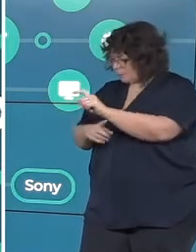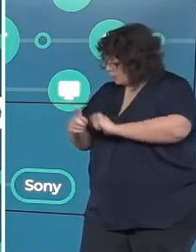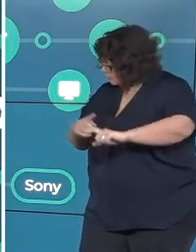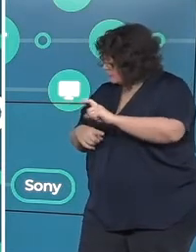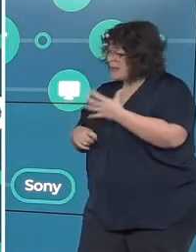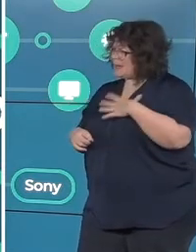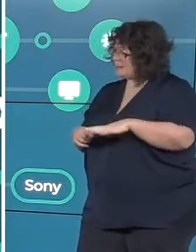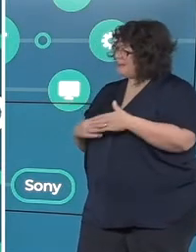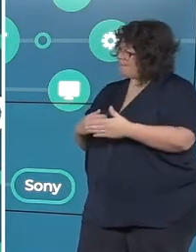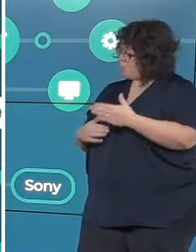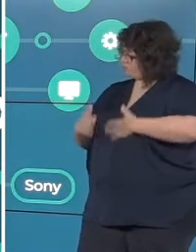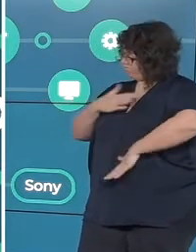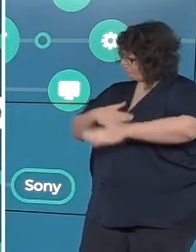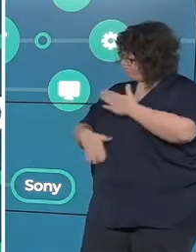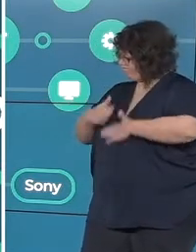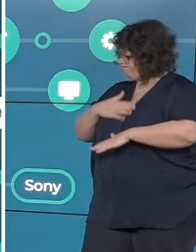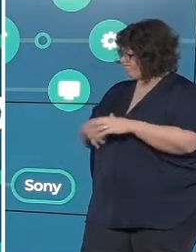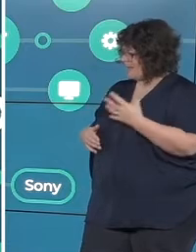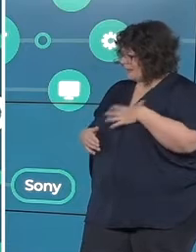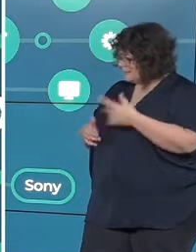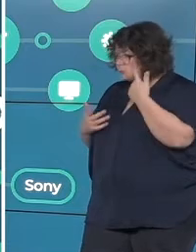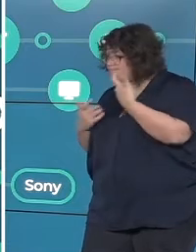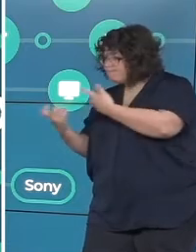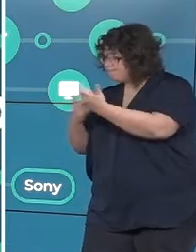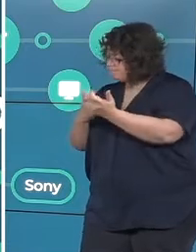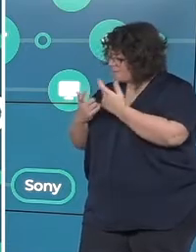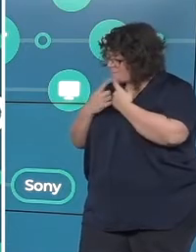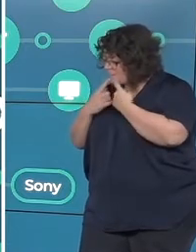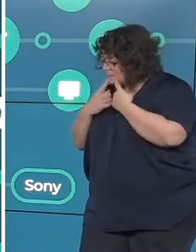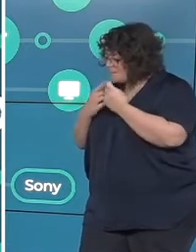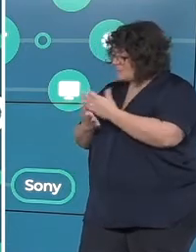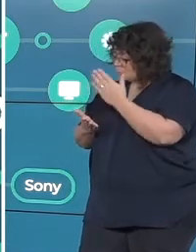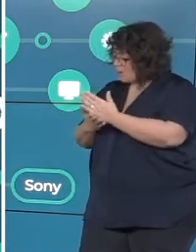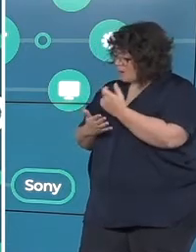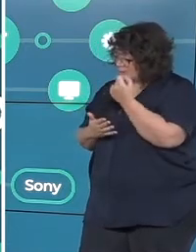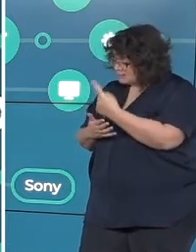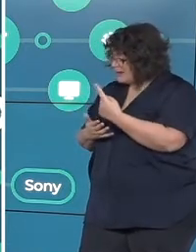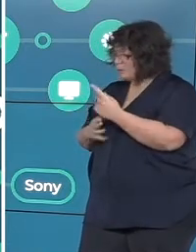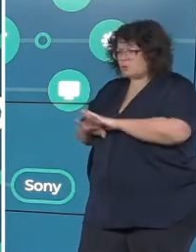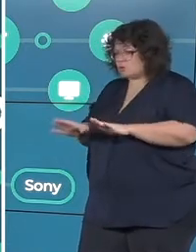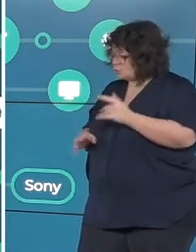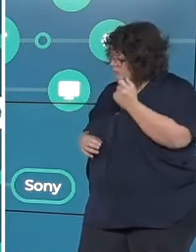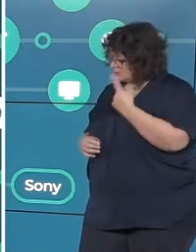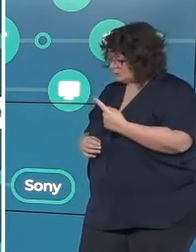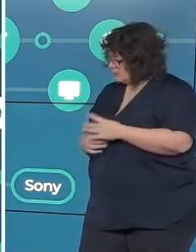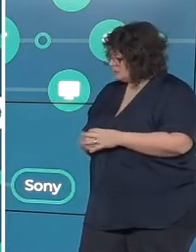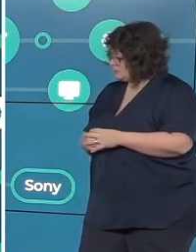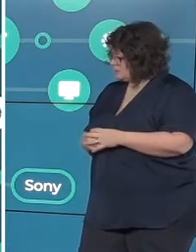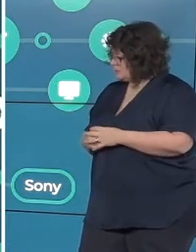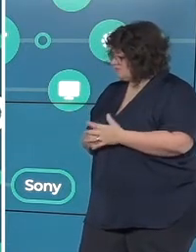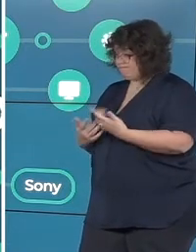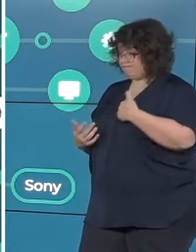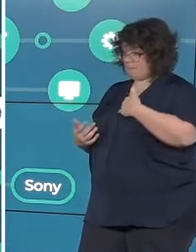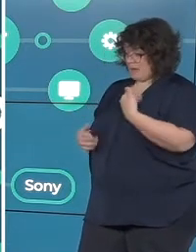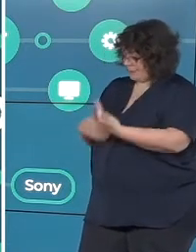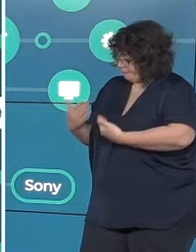don't understand, because I'm always going to have my own context. I'm always going to have the wrong ideas of how to solve problems, because I don't know the problems we're